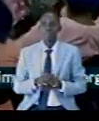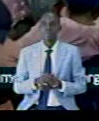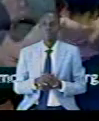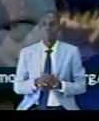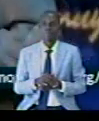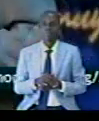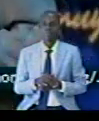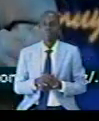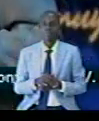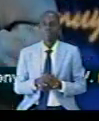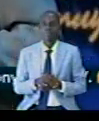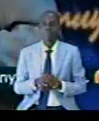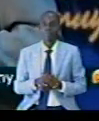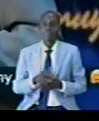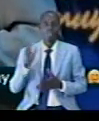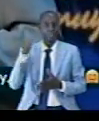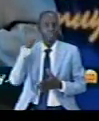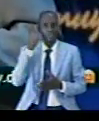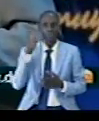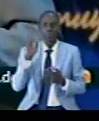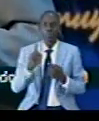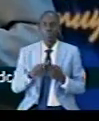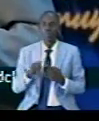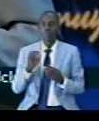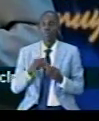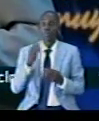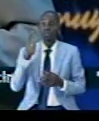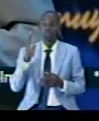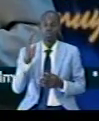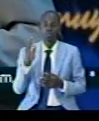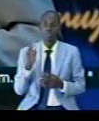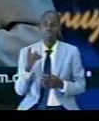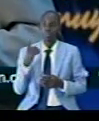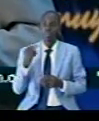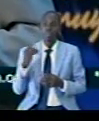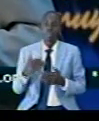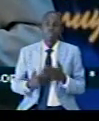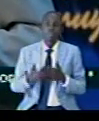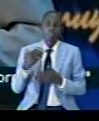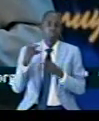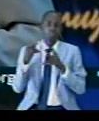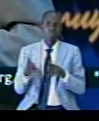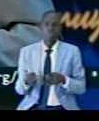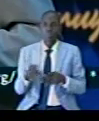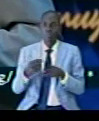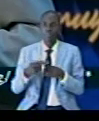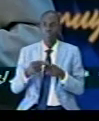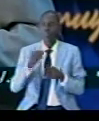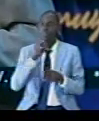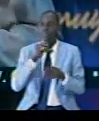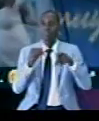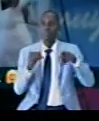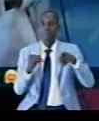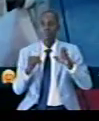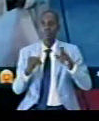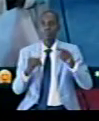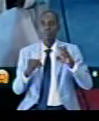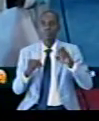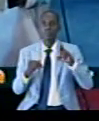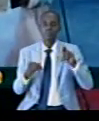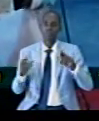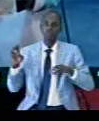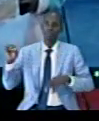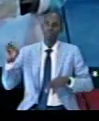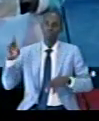Listen to the next testifier. The next testifier is Peter Mary, who